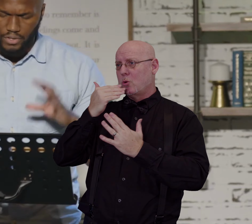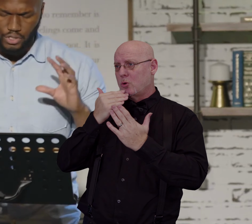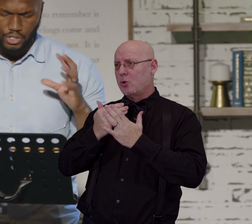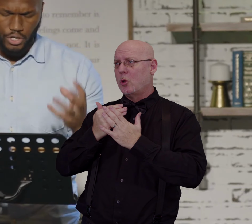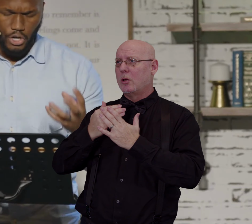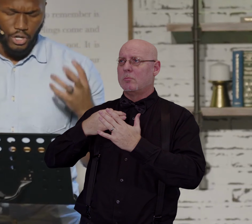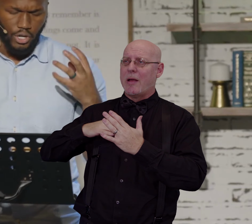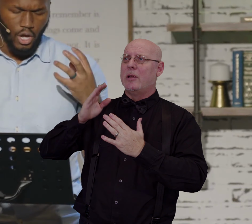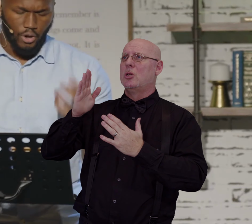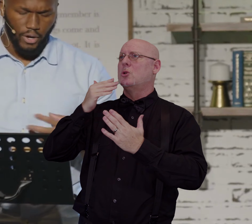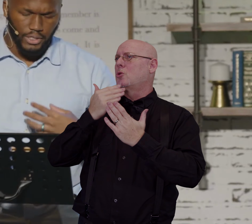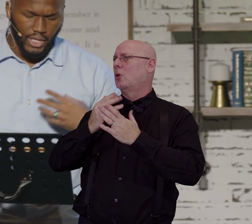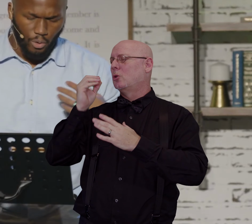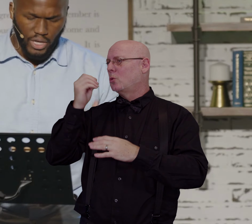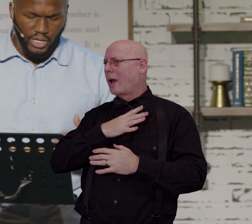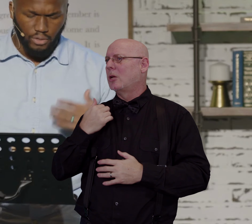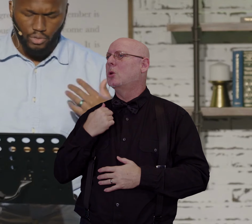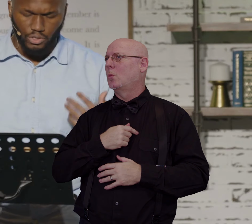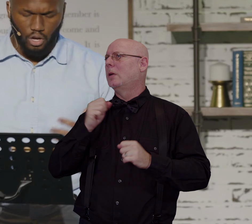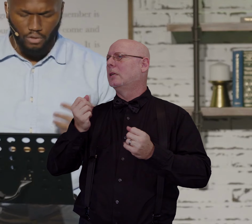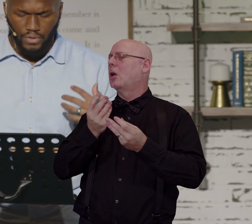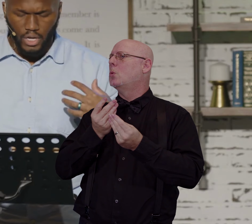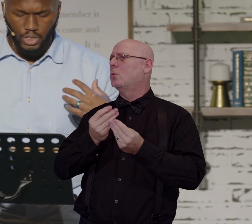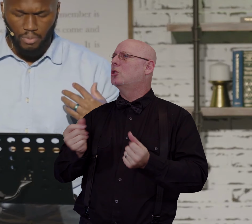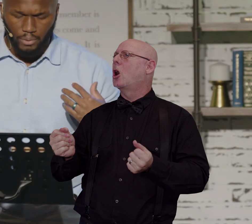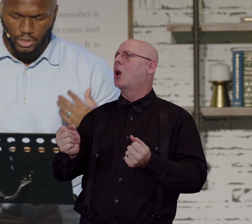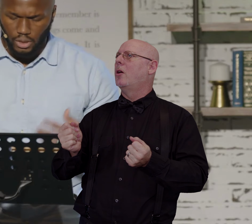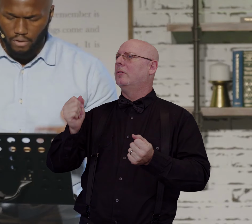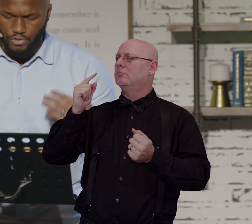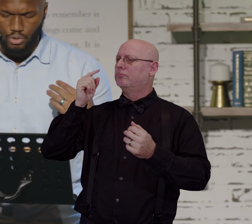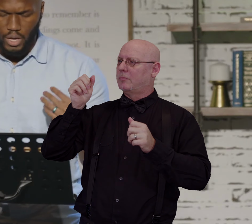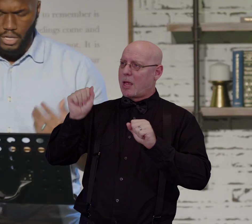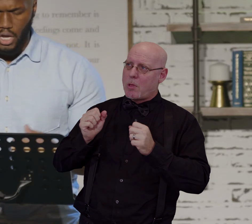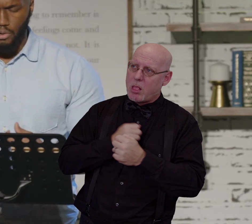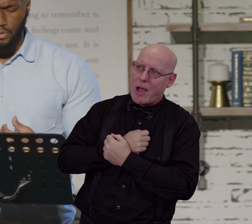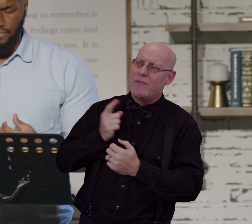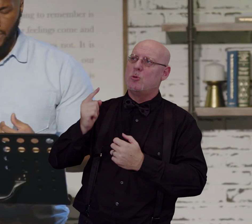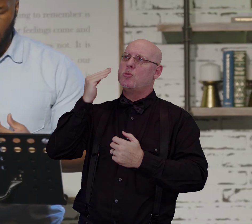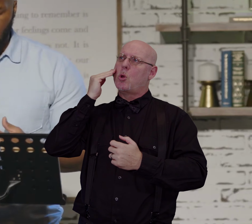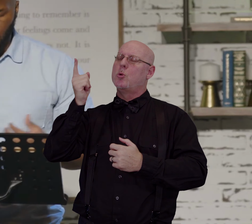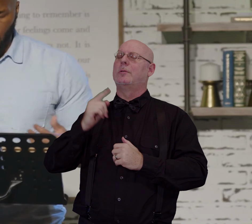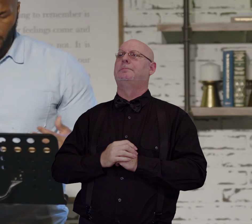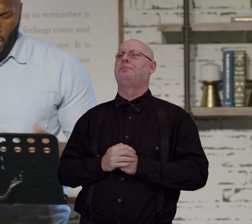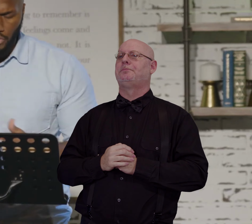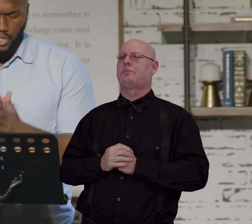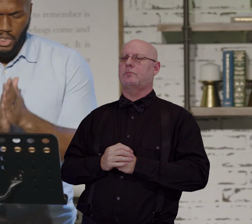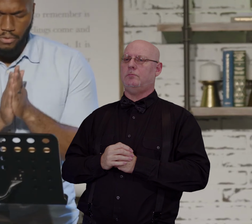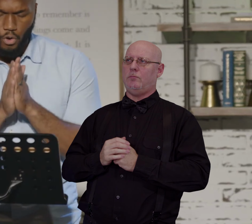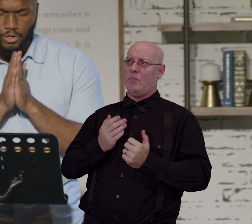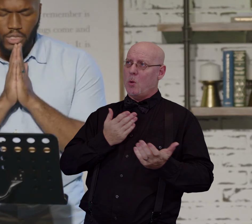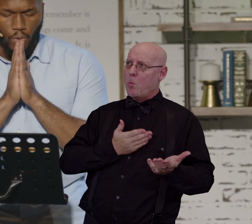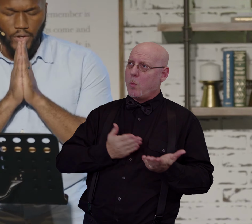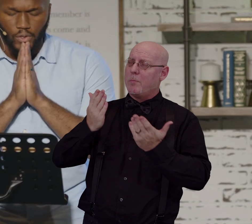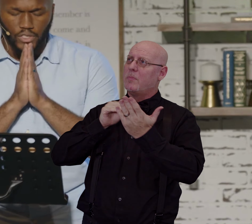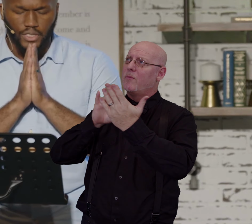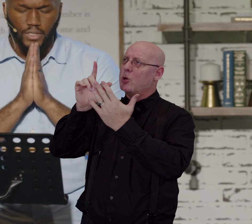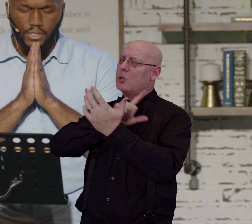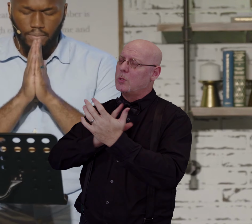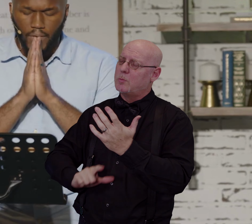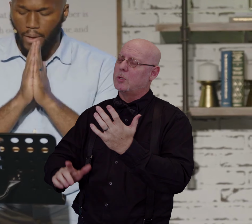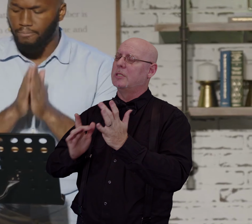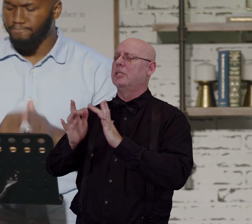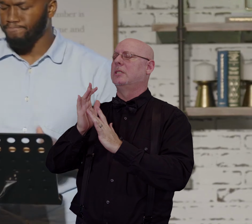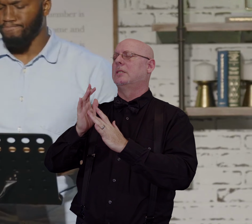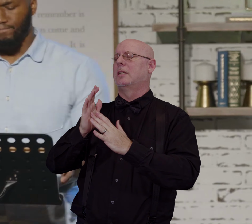good providence and your good grace that we can resolve to be able to love you and know you. And so we bring all these things before you this morning, Lord